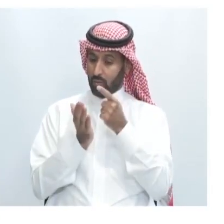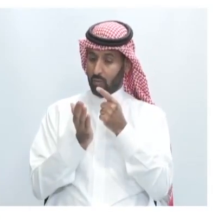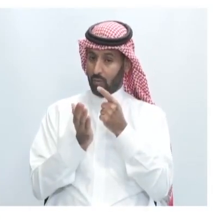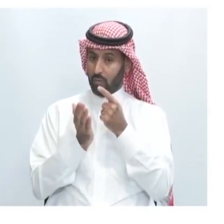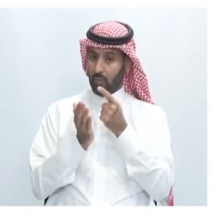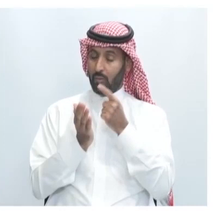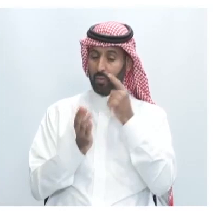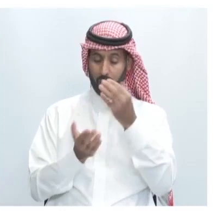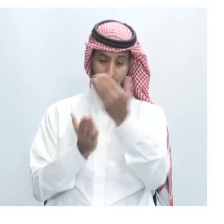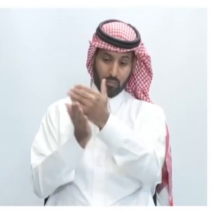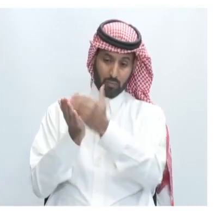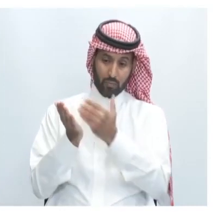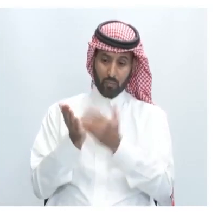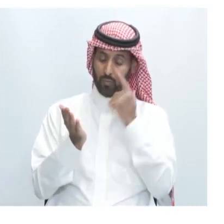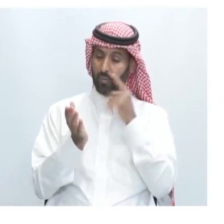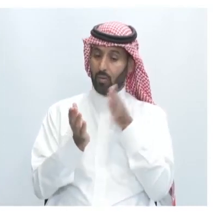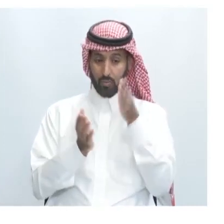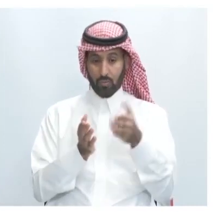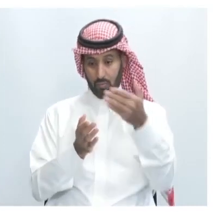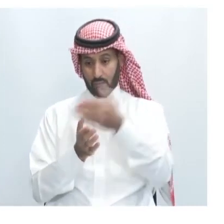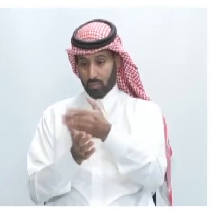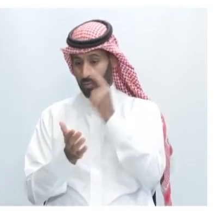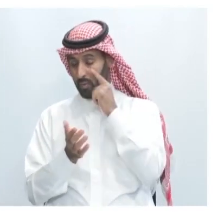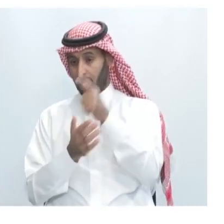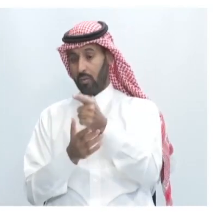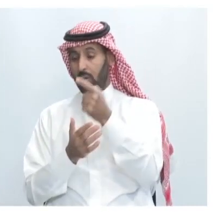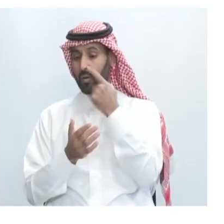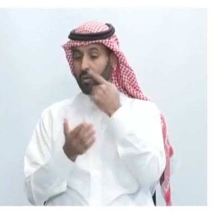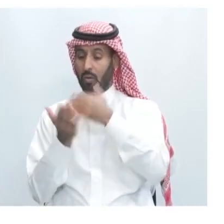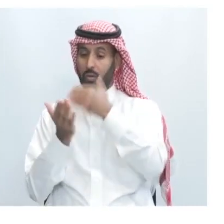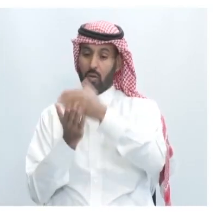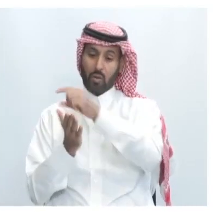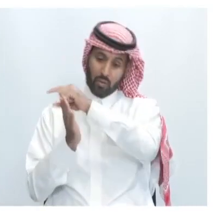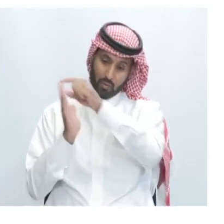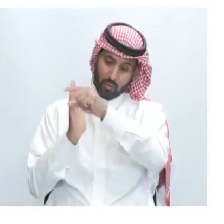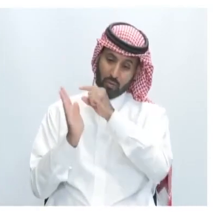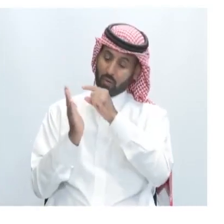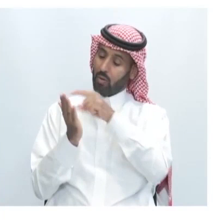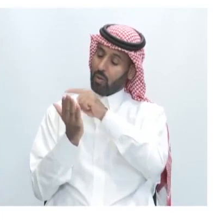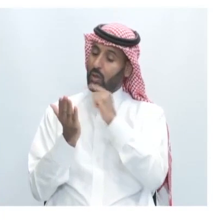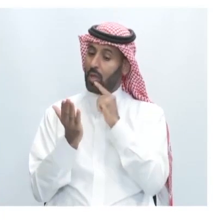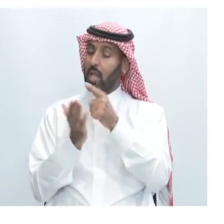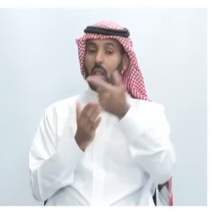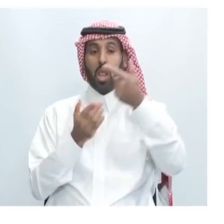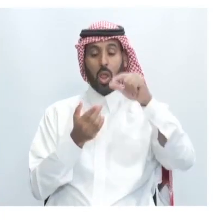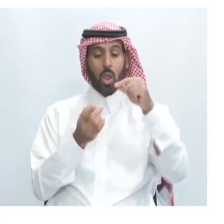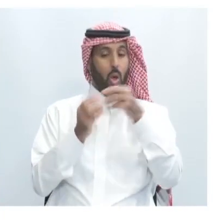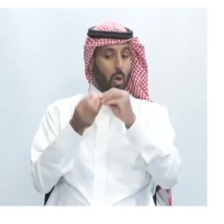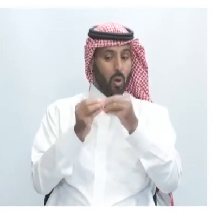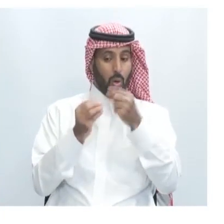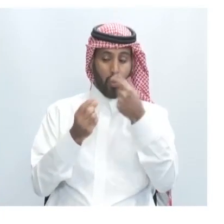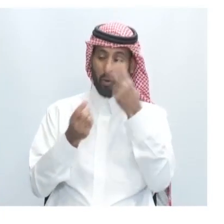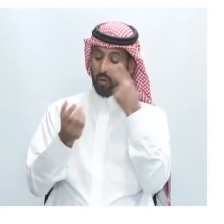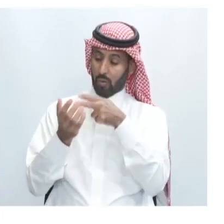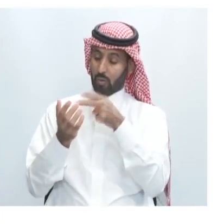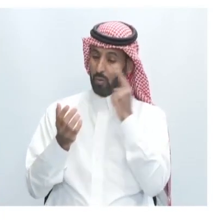Researchers have found that putting a transparent green overlay on top of what the child is reading often improves